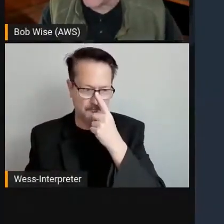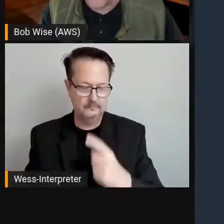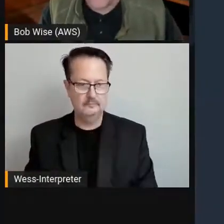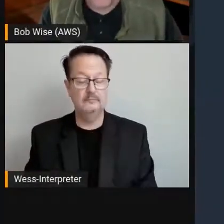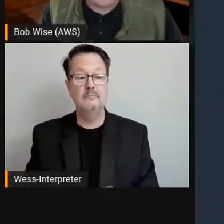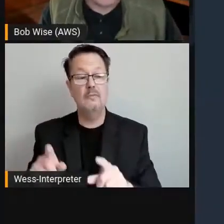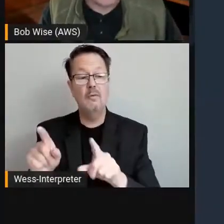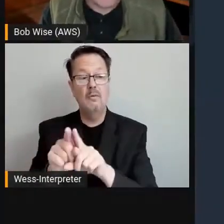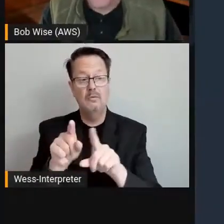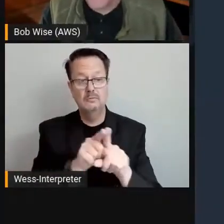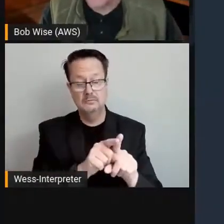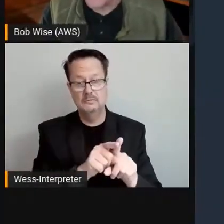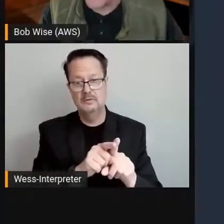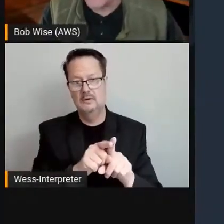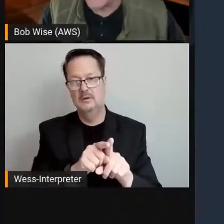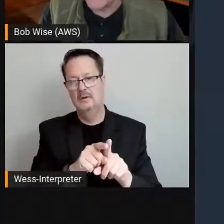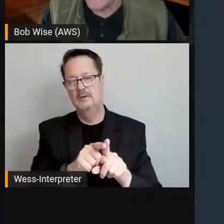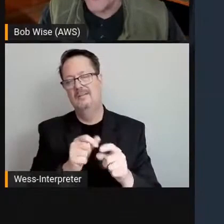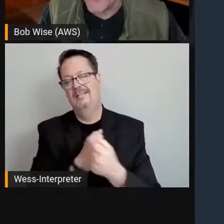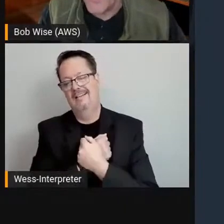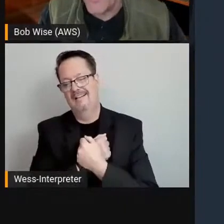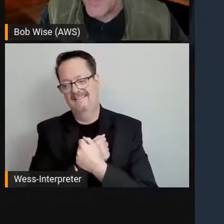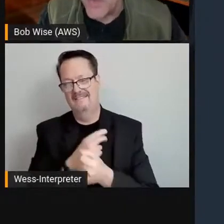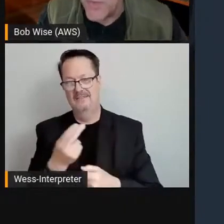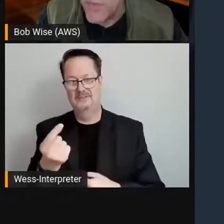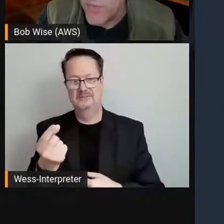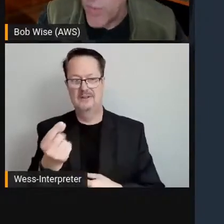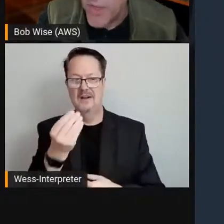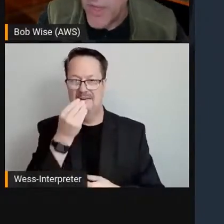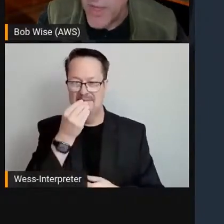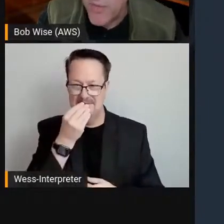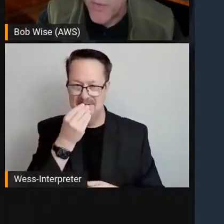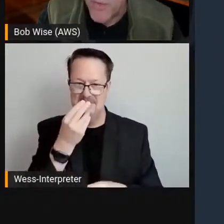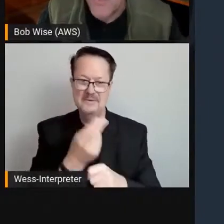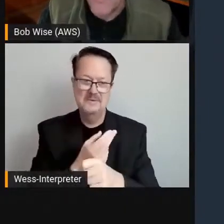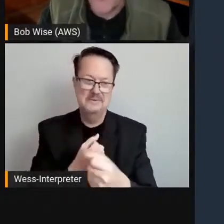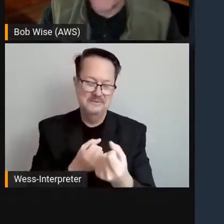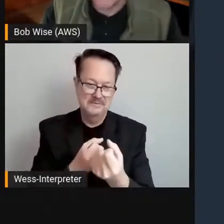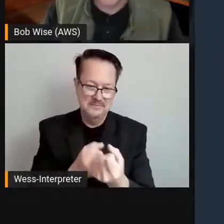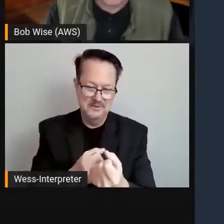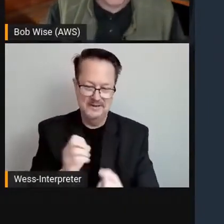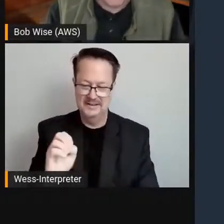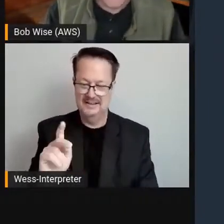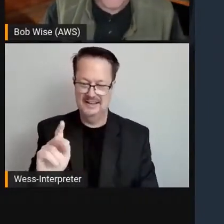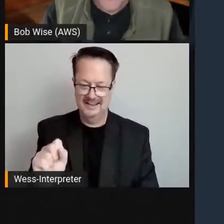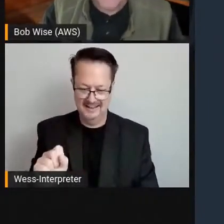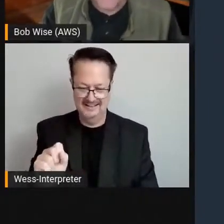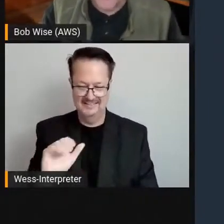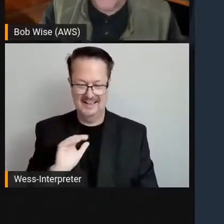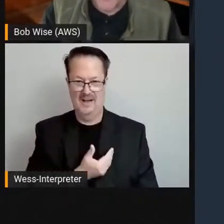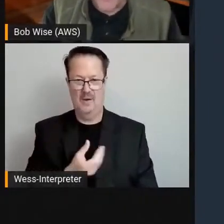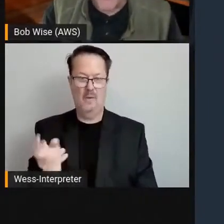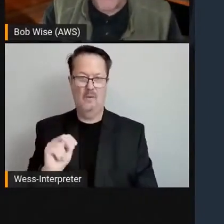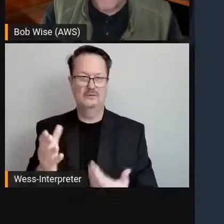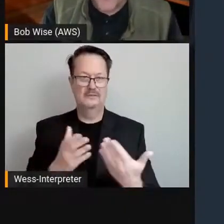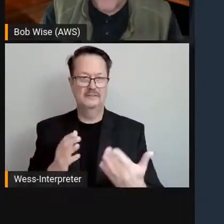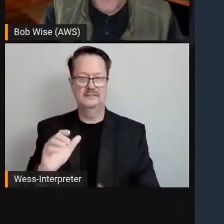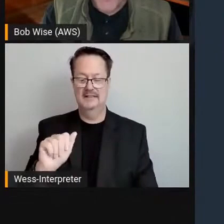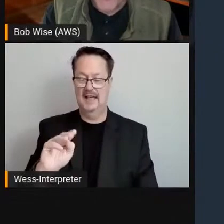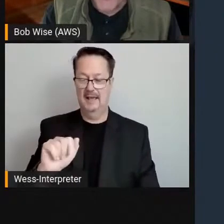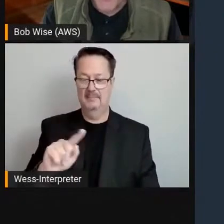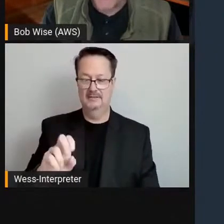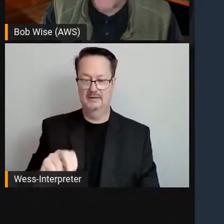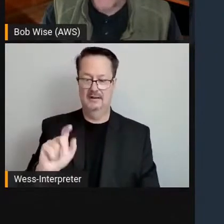We also love the dog food. We use and support EKS on our own services. The Amazon.com